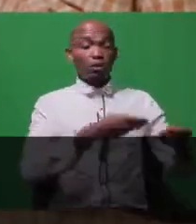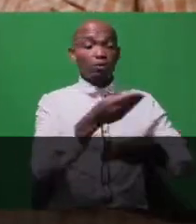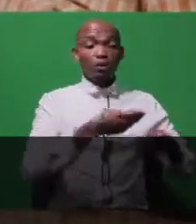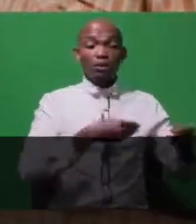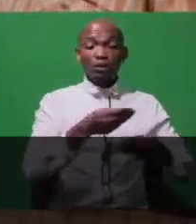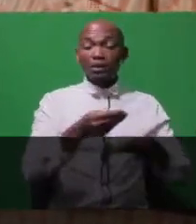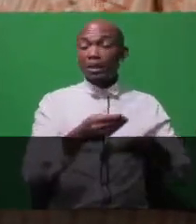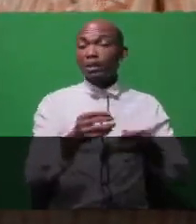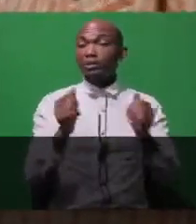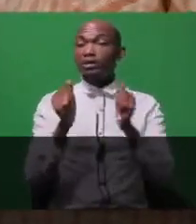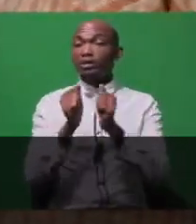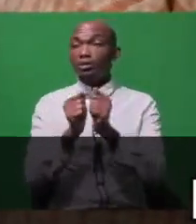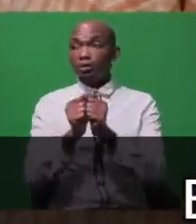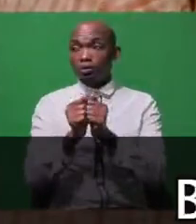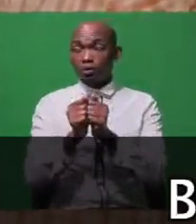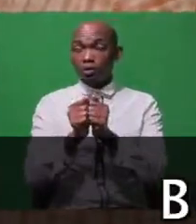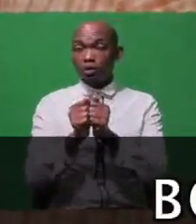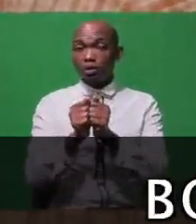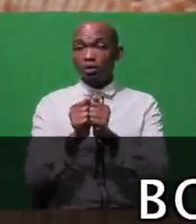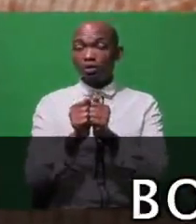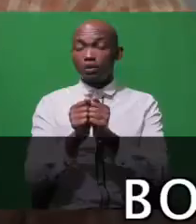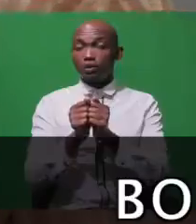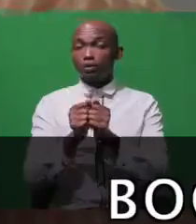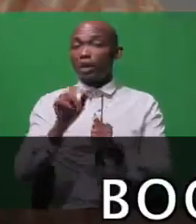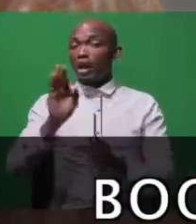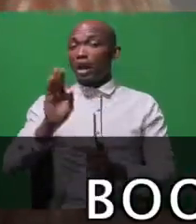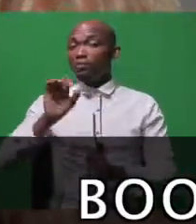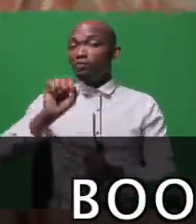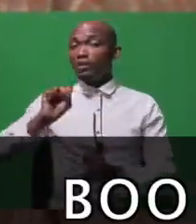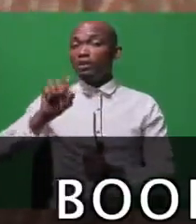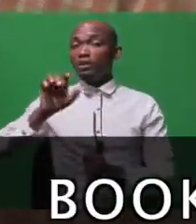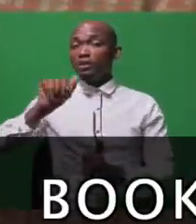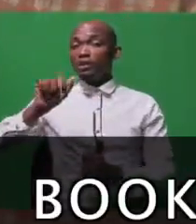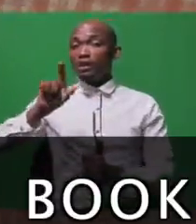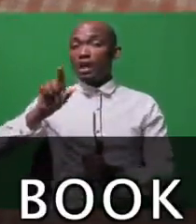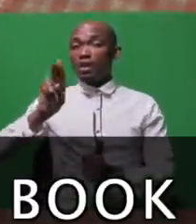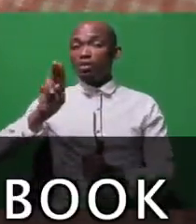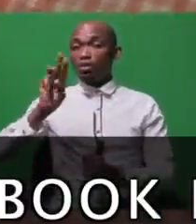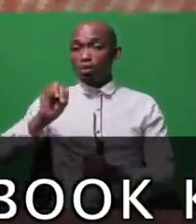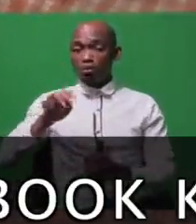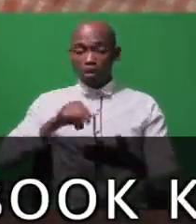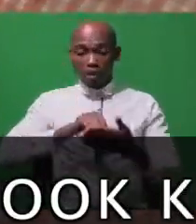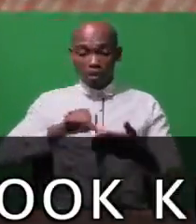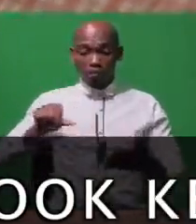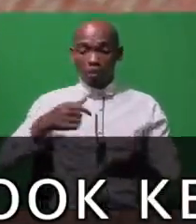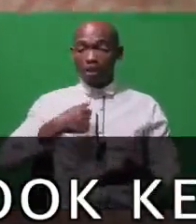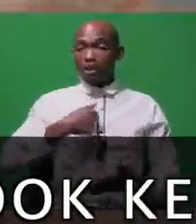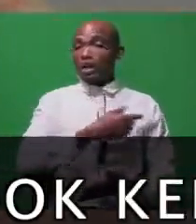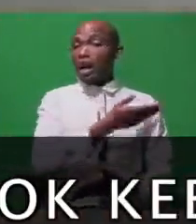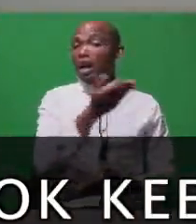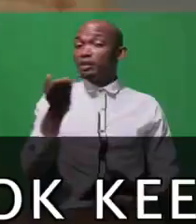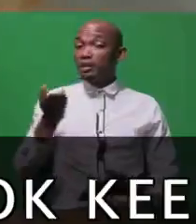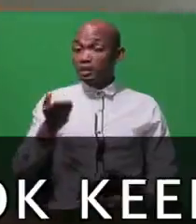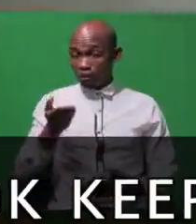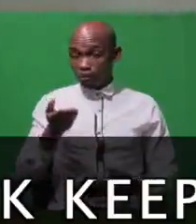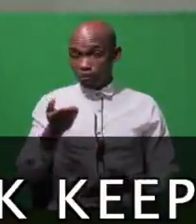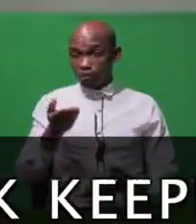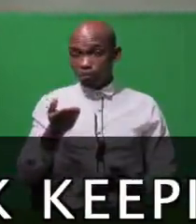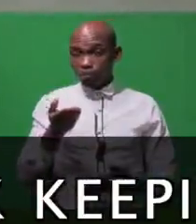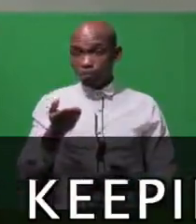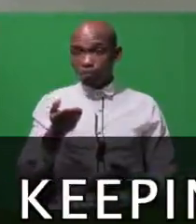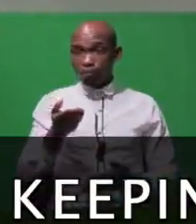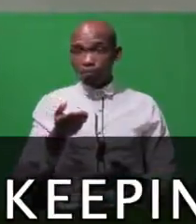F. Salom, and now F. Salom paid us. You put